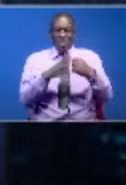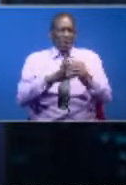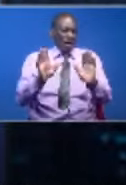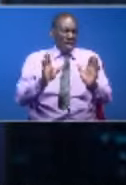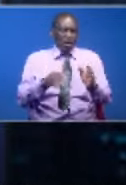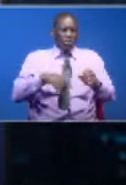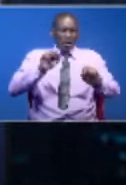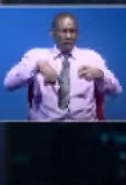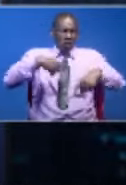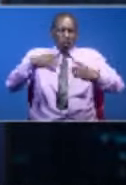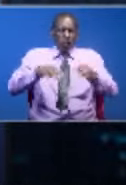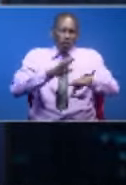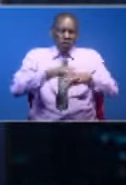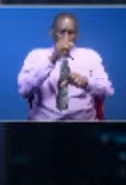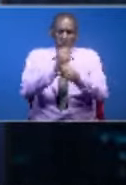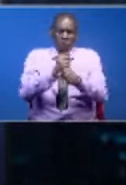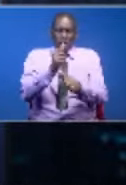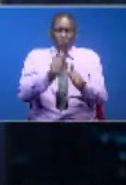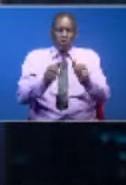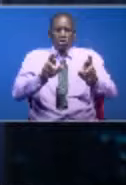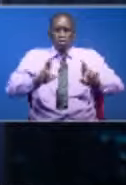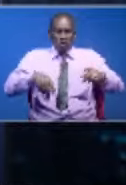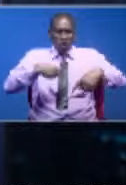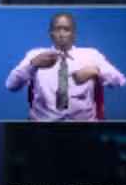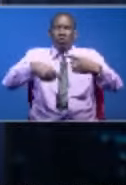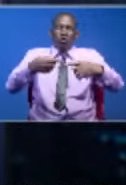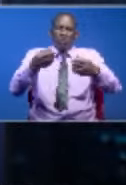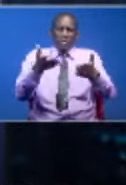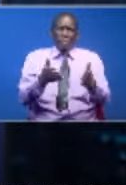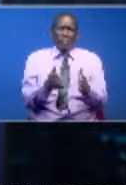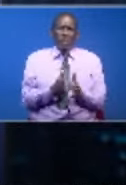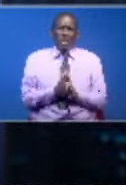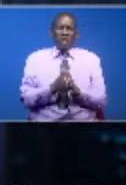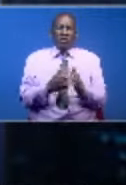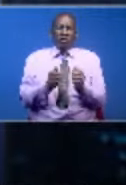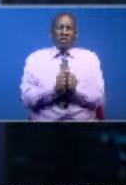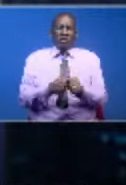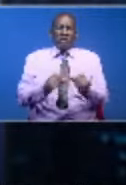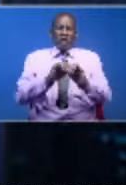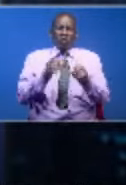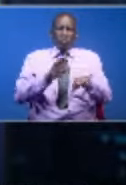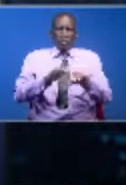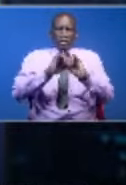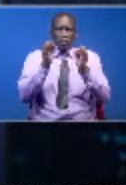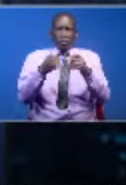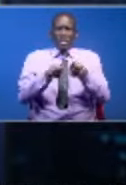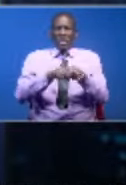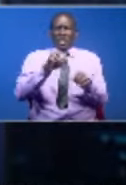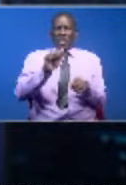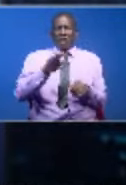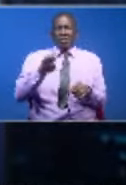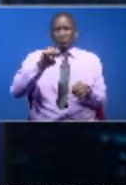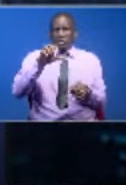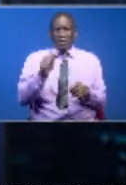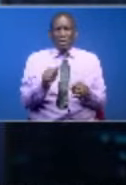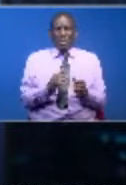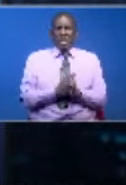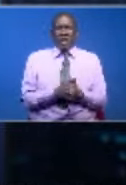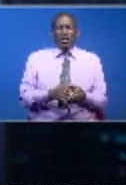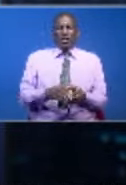continue the good work that is already ongoing with the likes of institutions like APSA and in the renewable energy